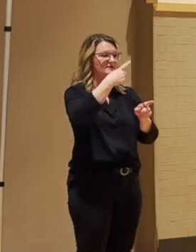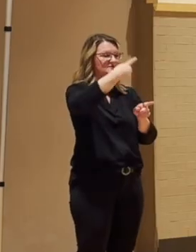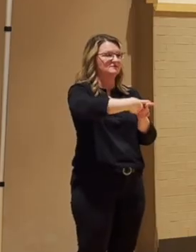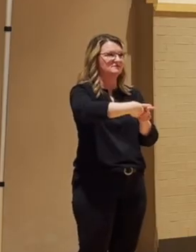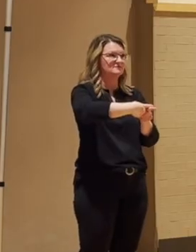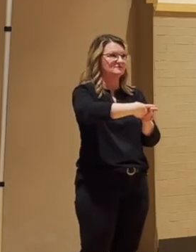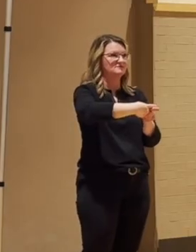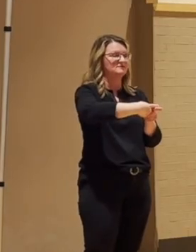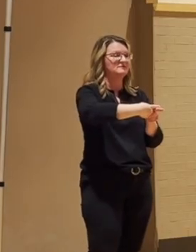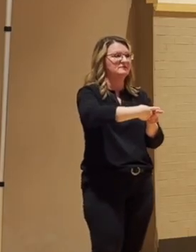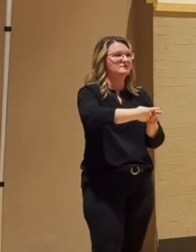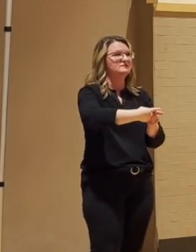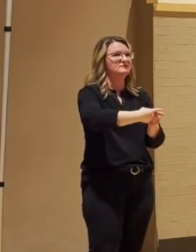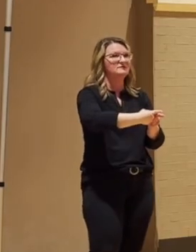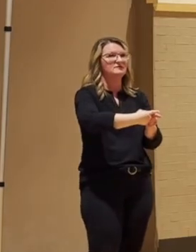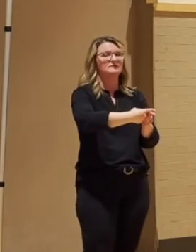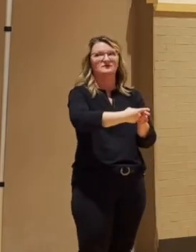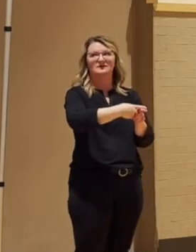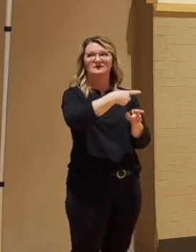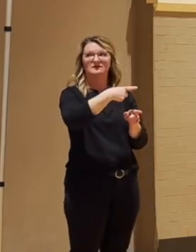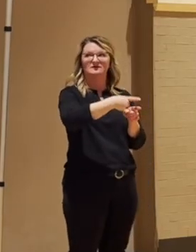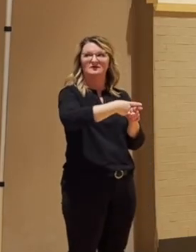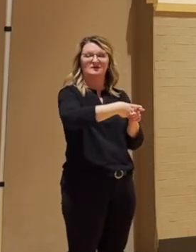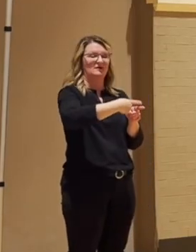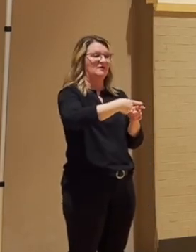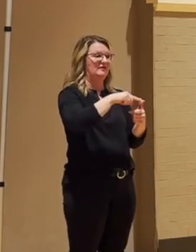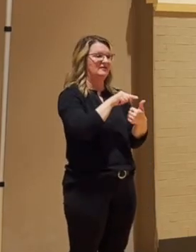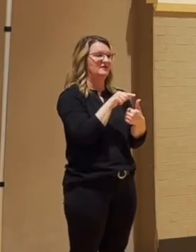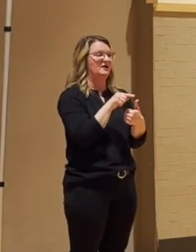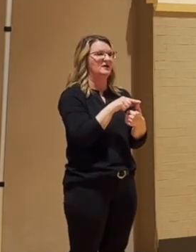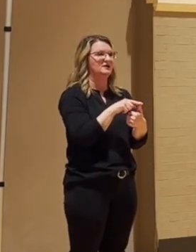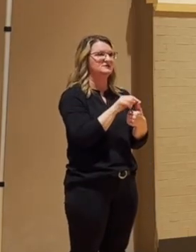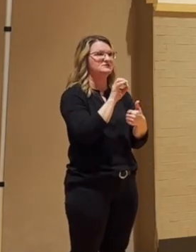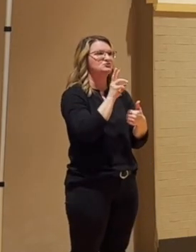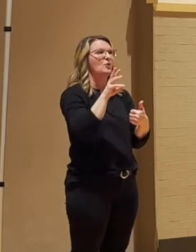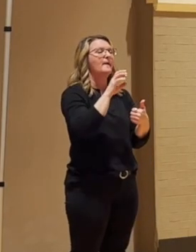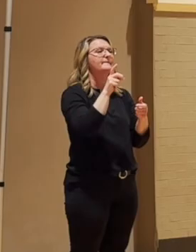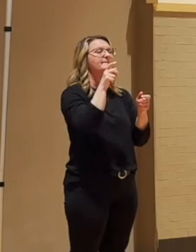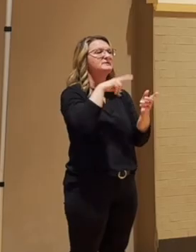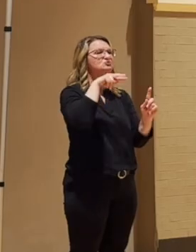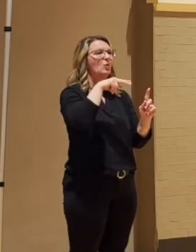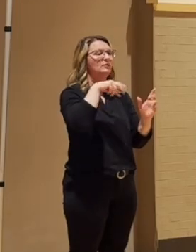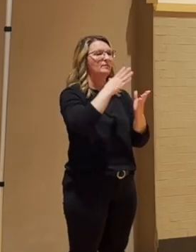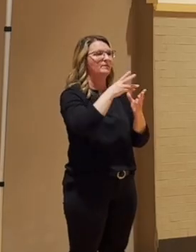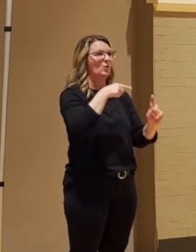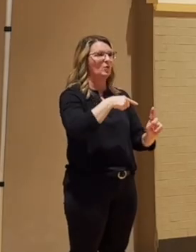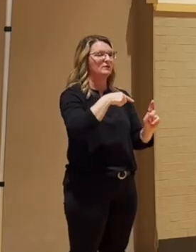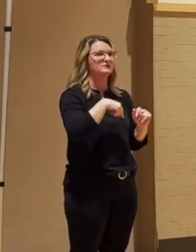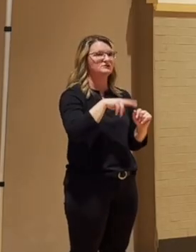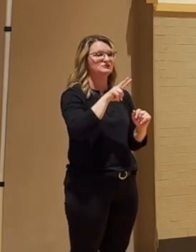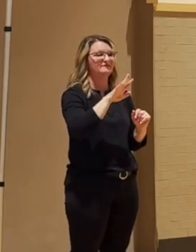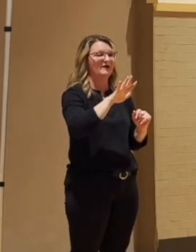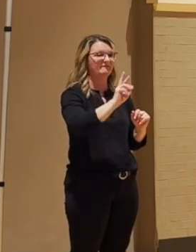Bailey and Minnesota. And the name of it is the Sewer Patrol Point, SPP